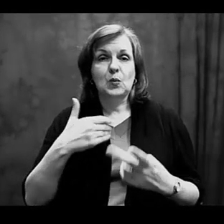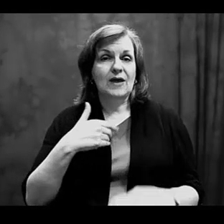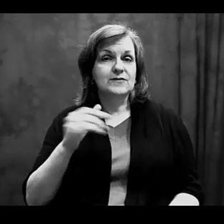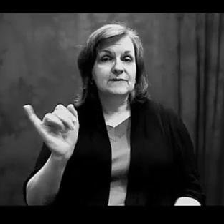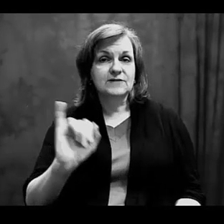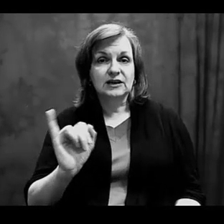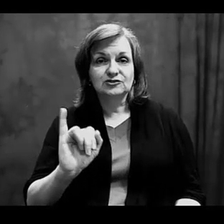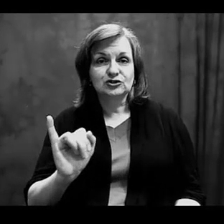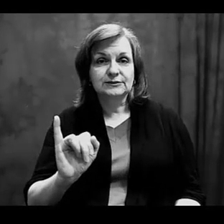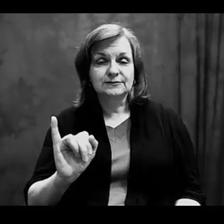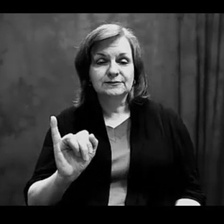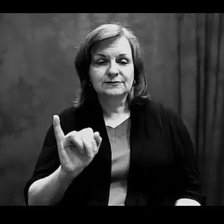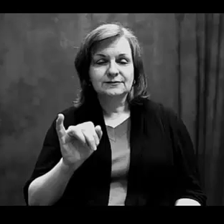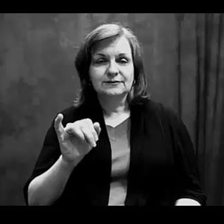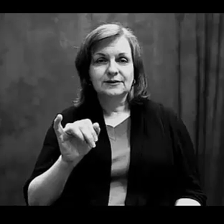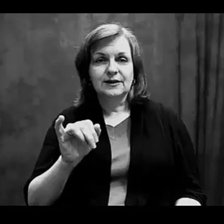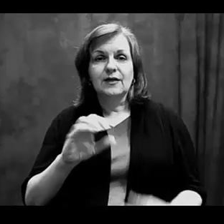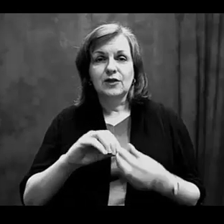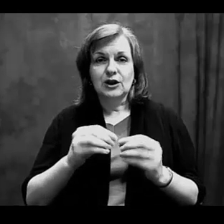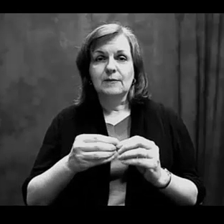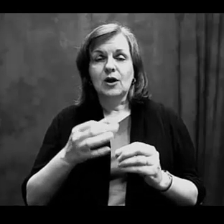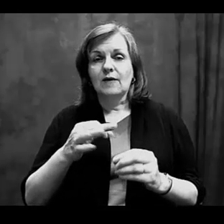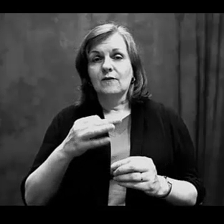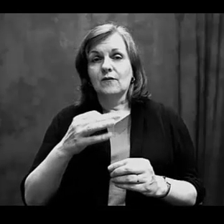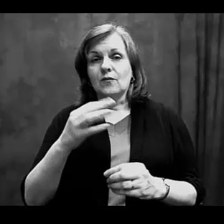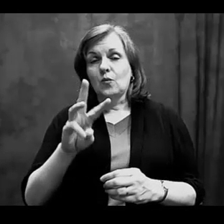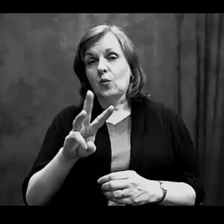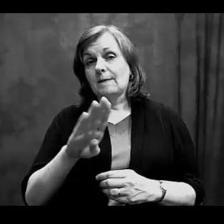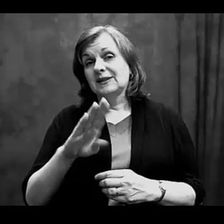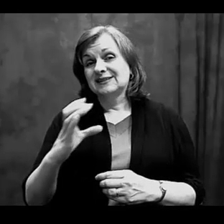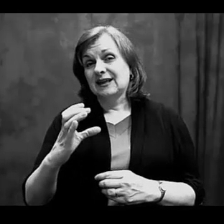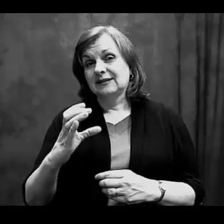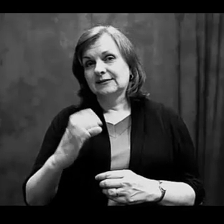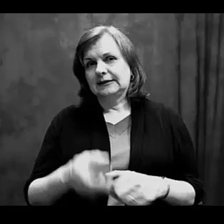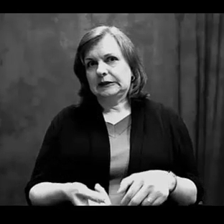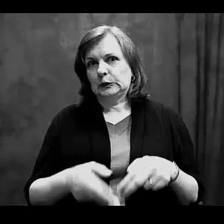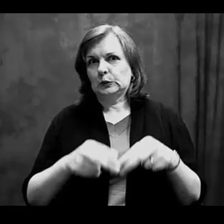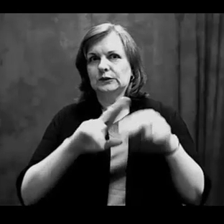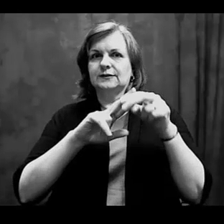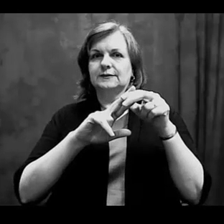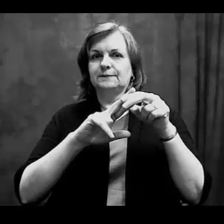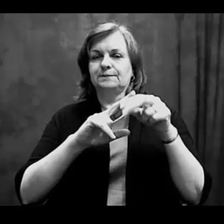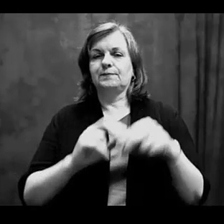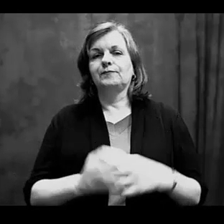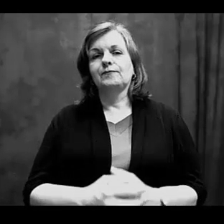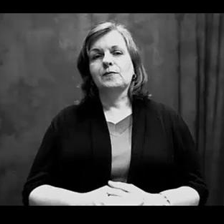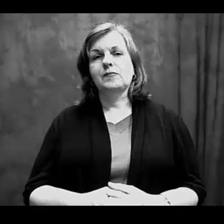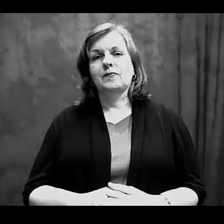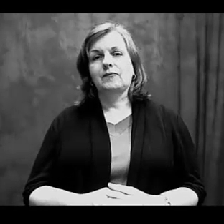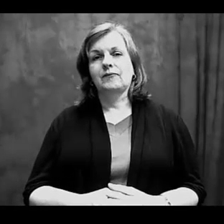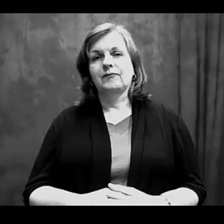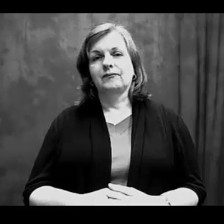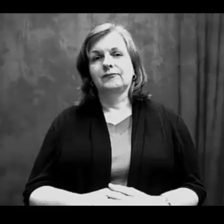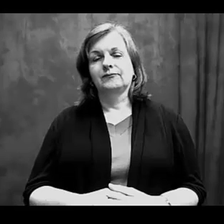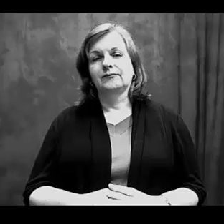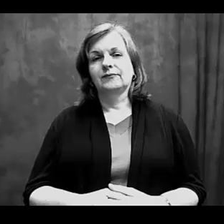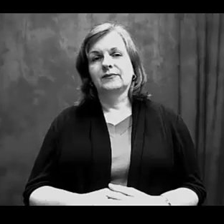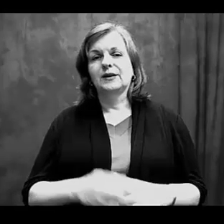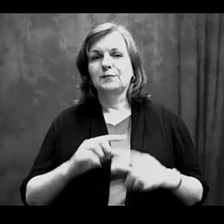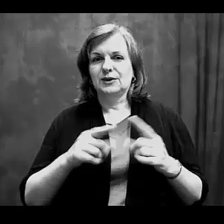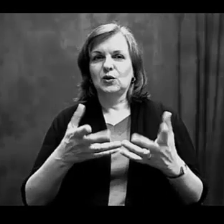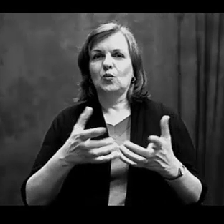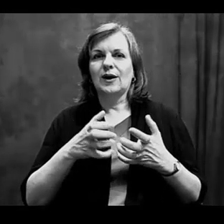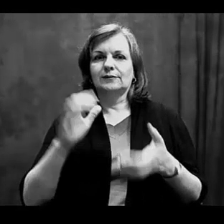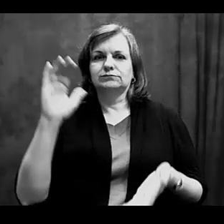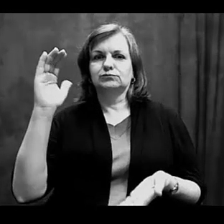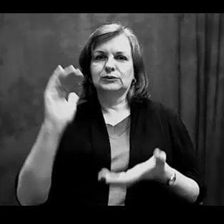Sure. If you are sick, if you have an infection, that white blood cell number will go up,